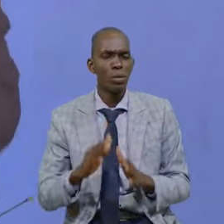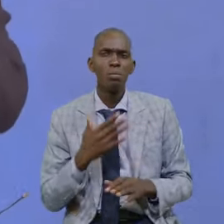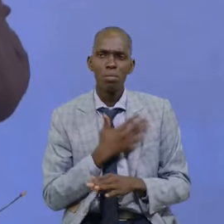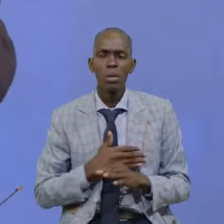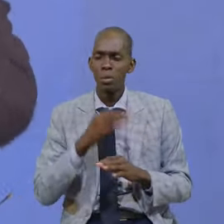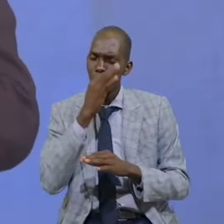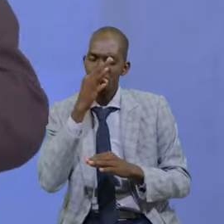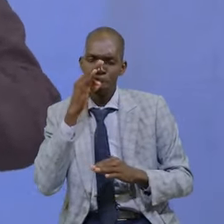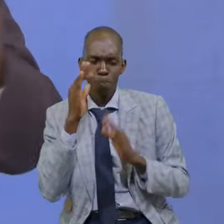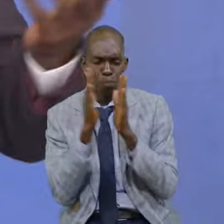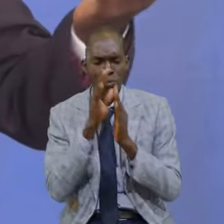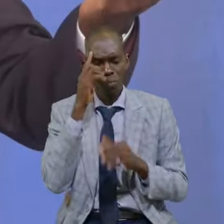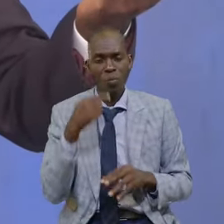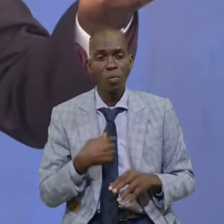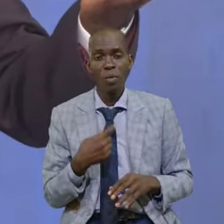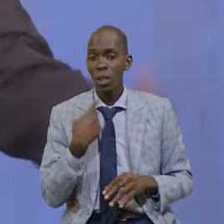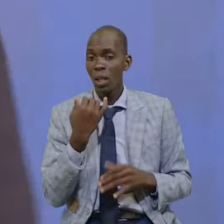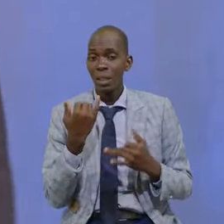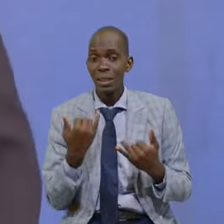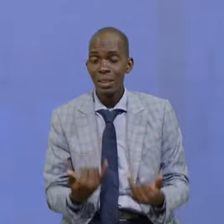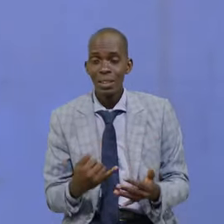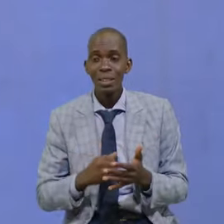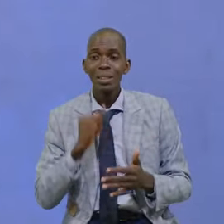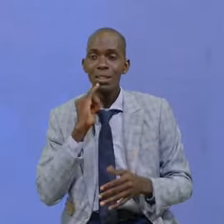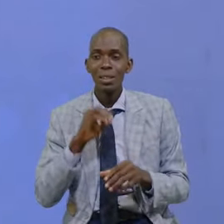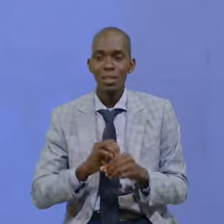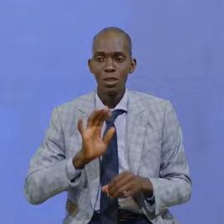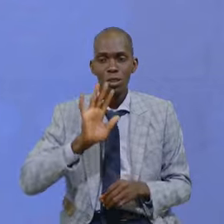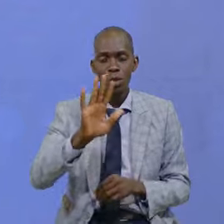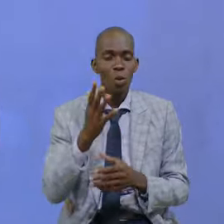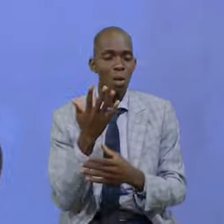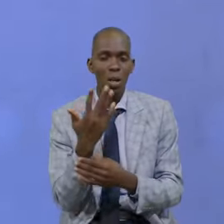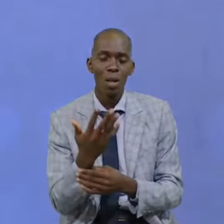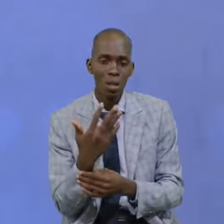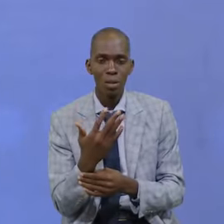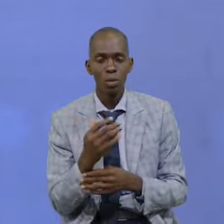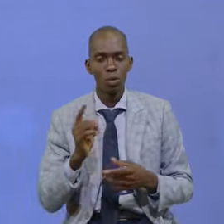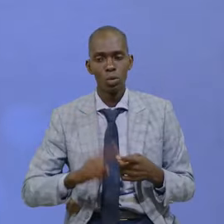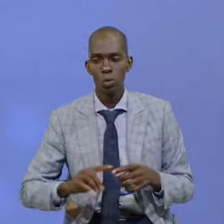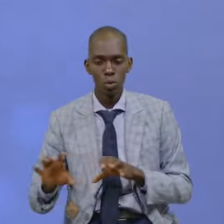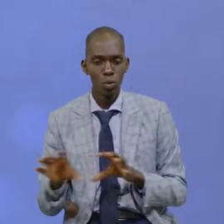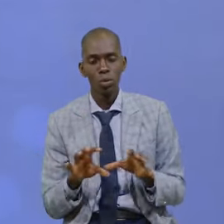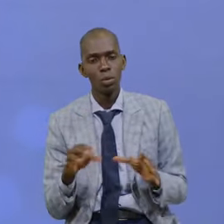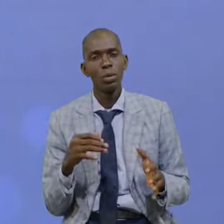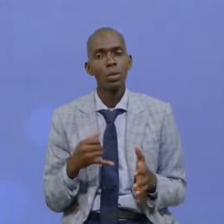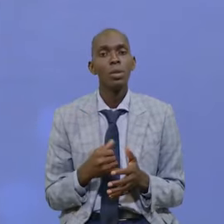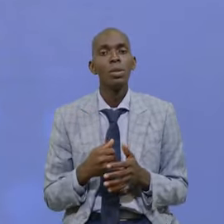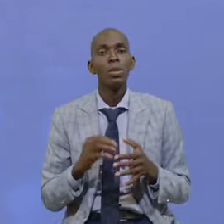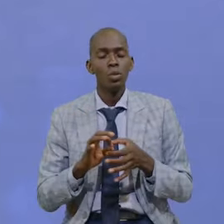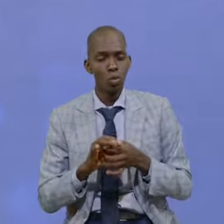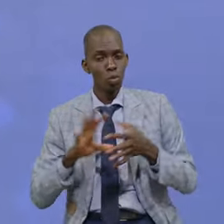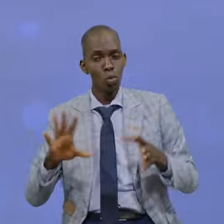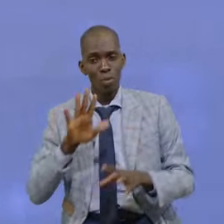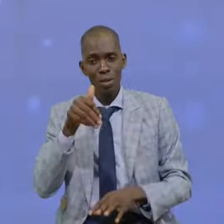said, now, it's now in your hand. The ball is in your court, as they say. Loose